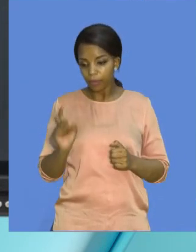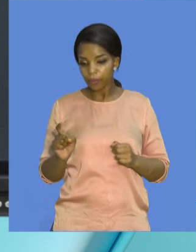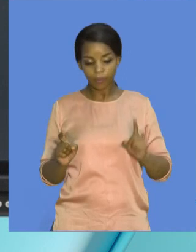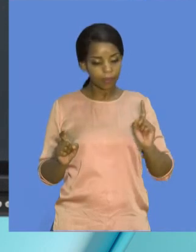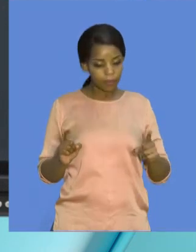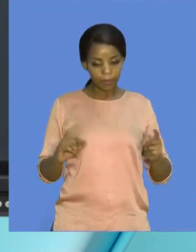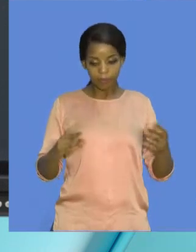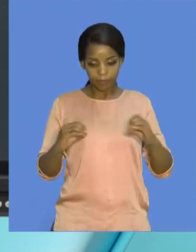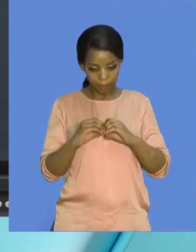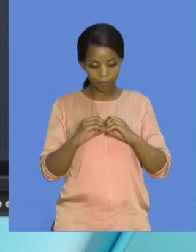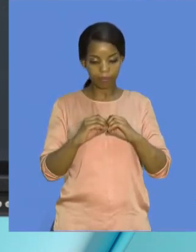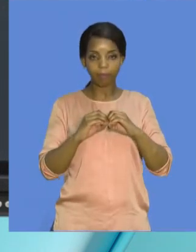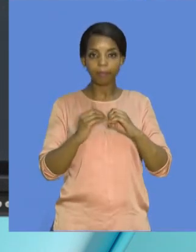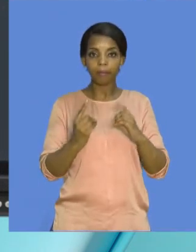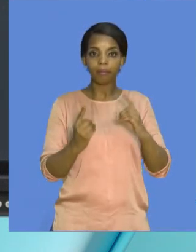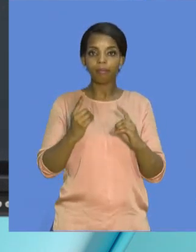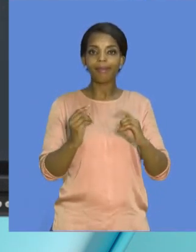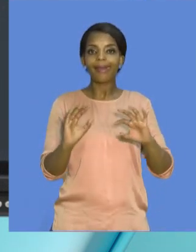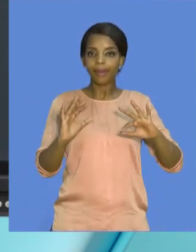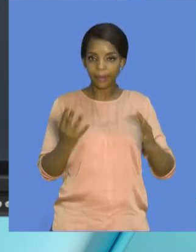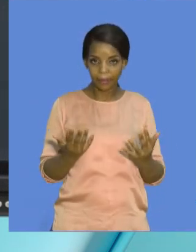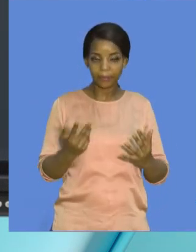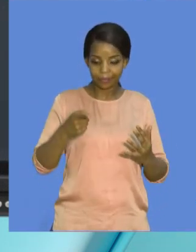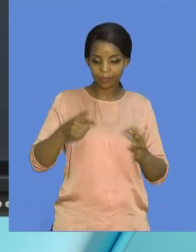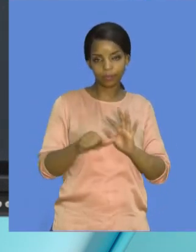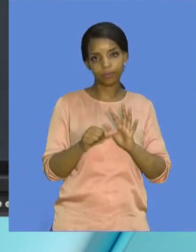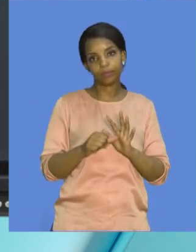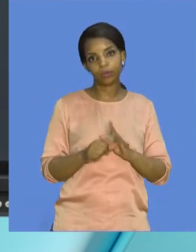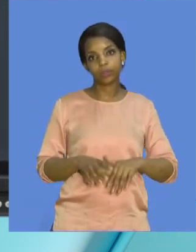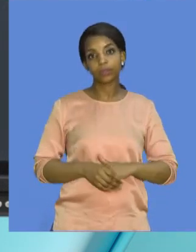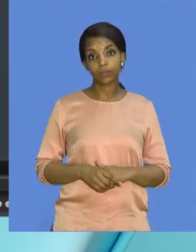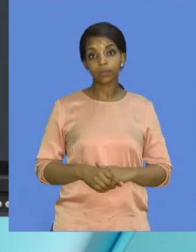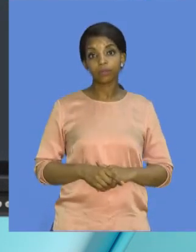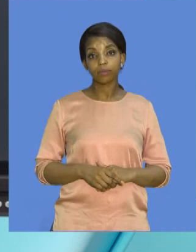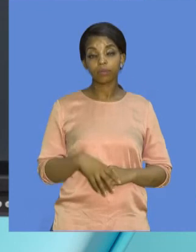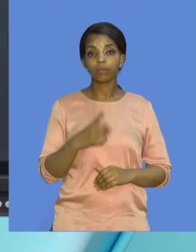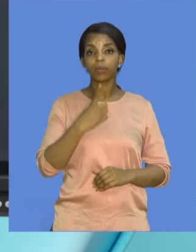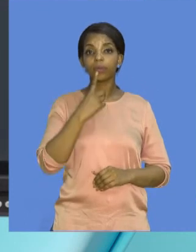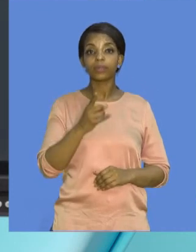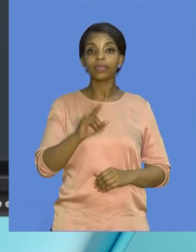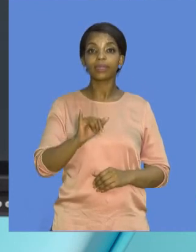each other, and ultimately the fact that charge is actually quantized. Having said